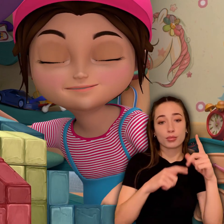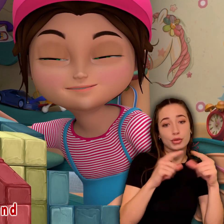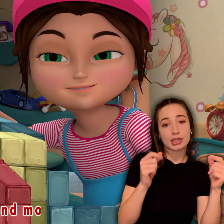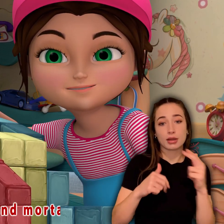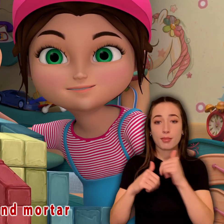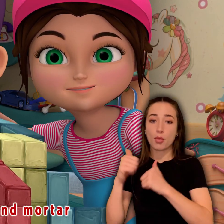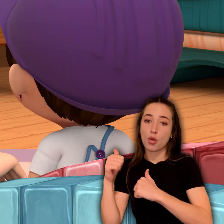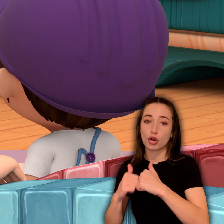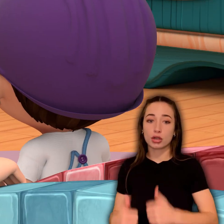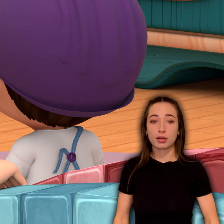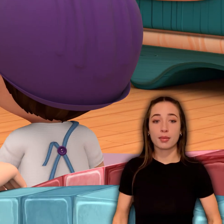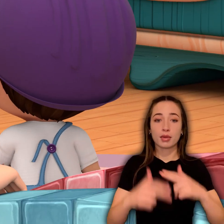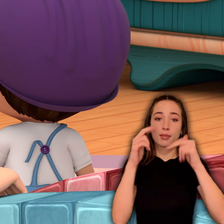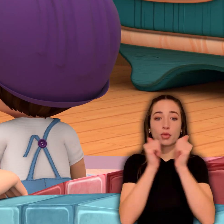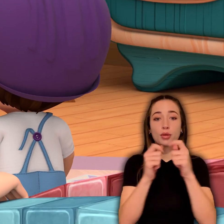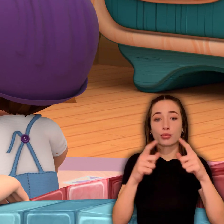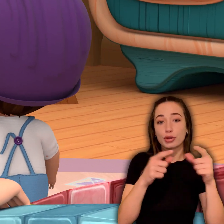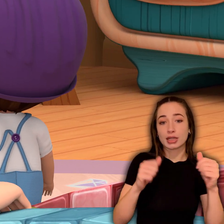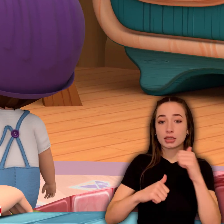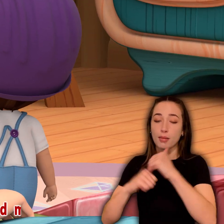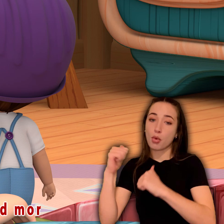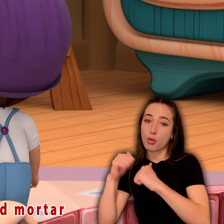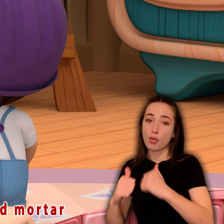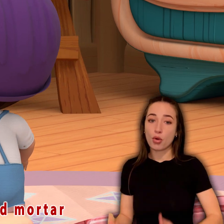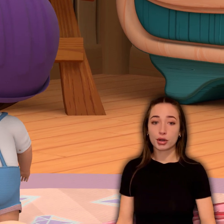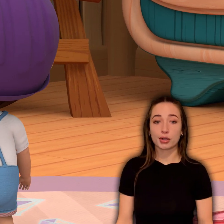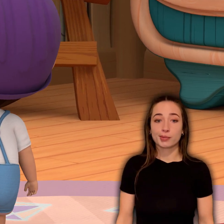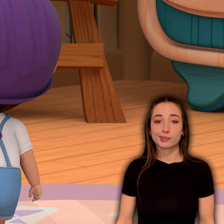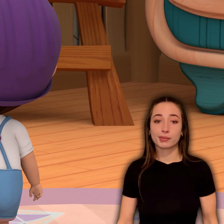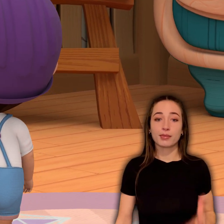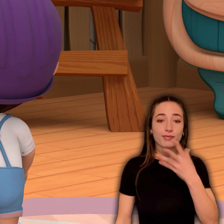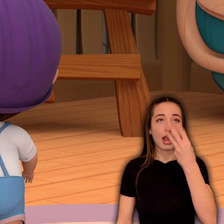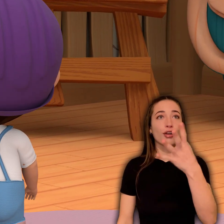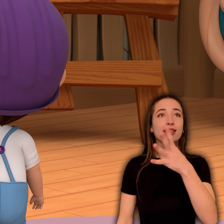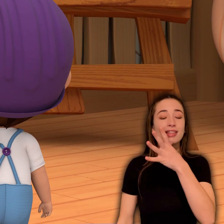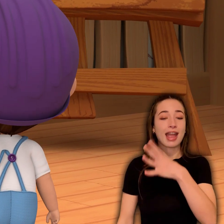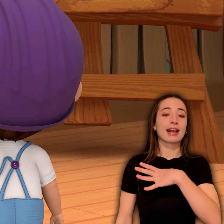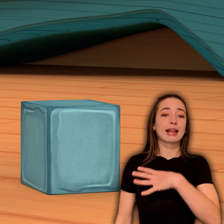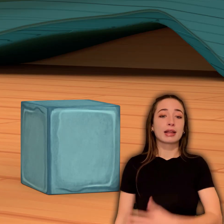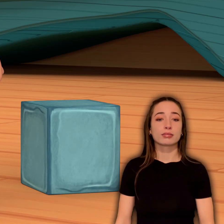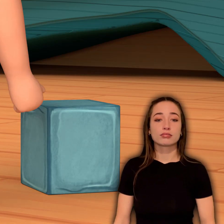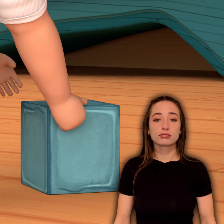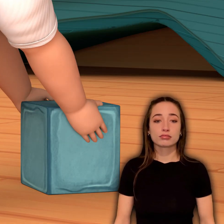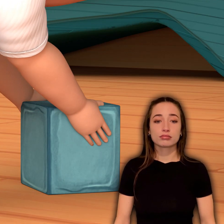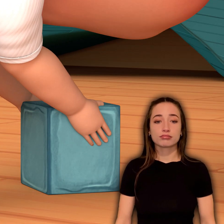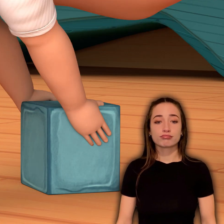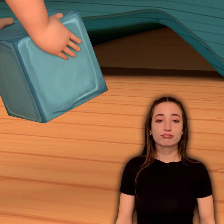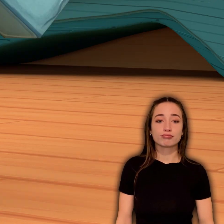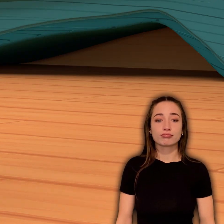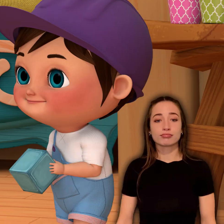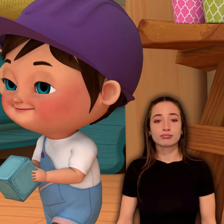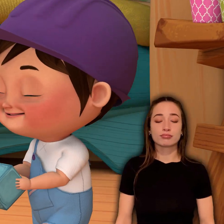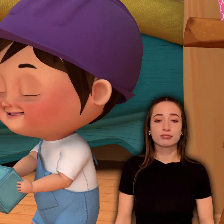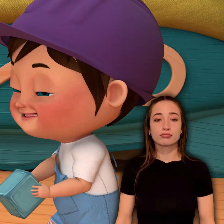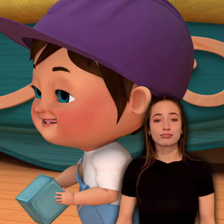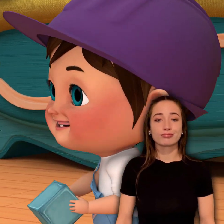and mortar bricks and mortar build it up with bricks and mortar my fair ladies